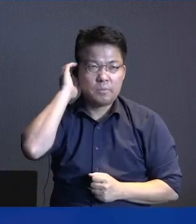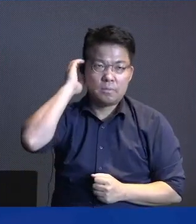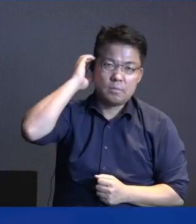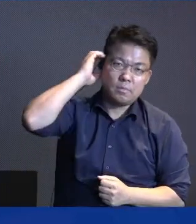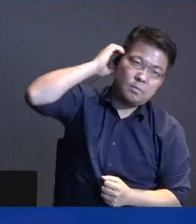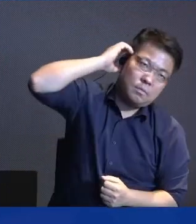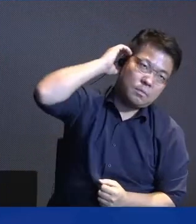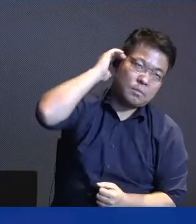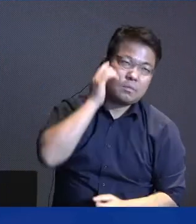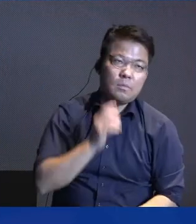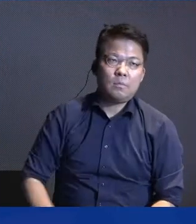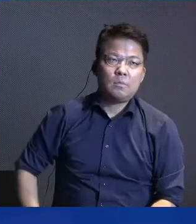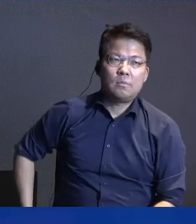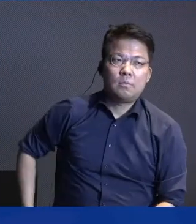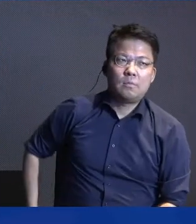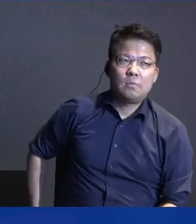help.